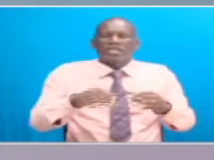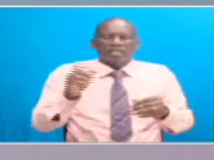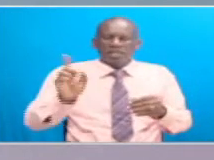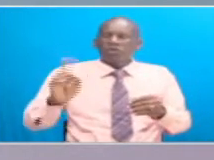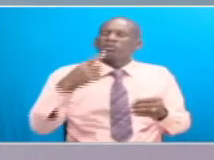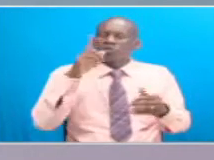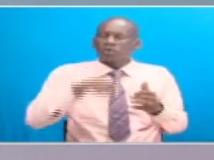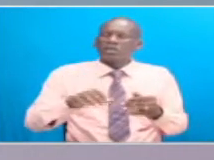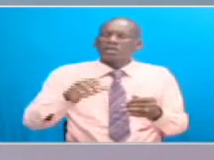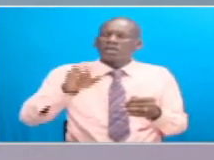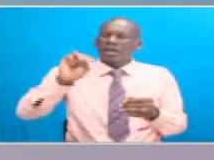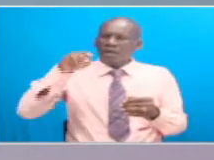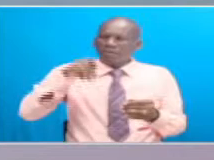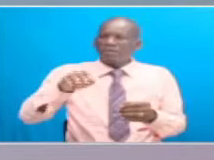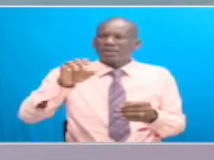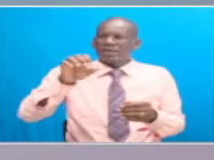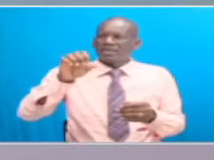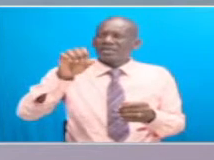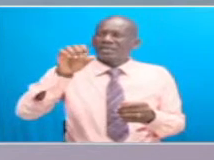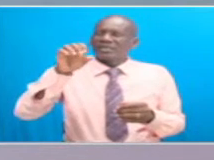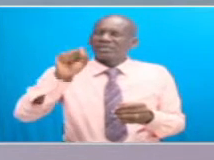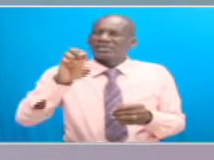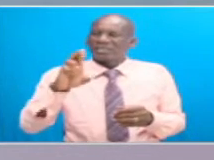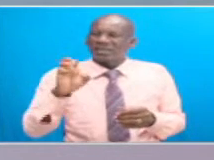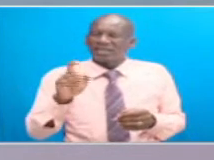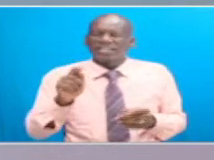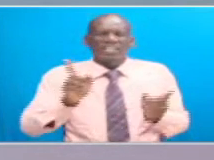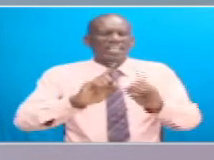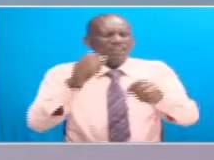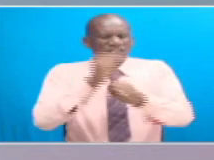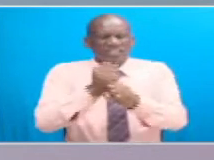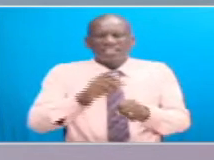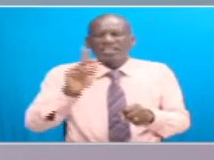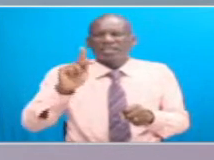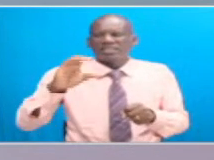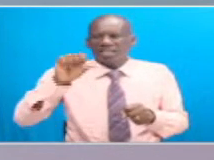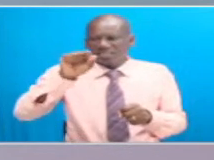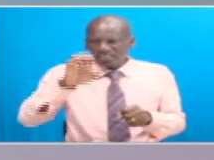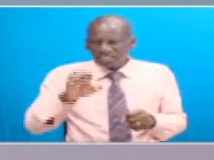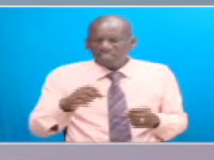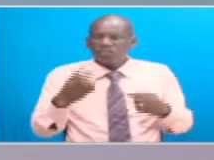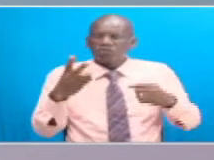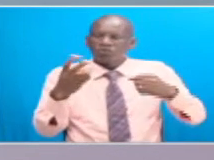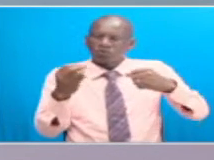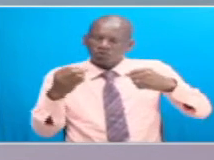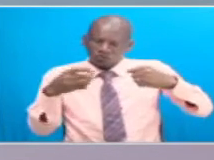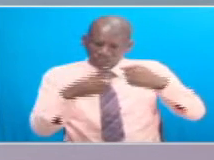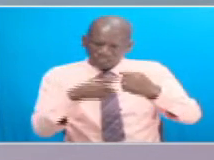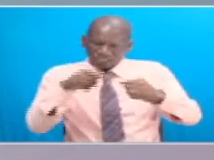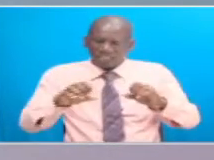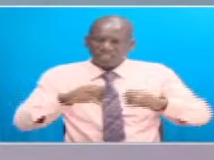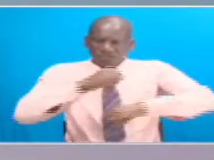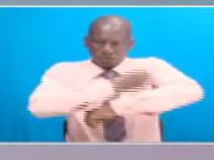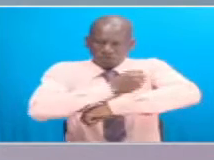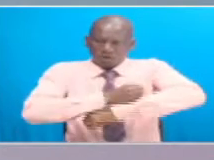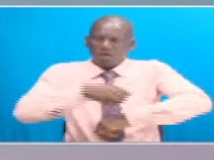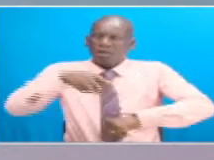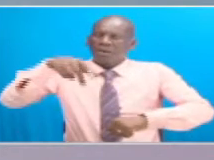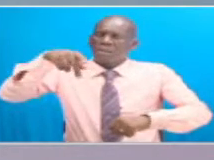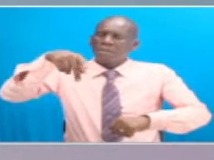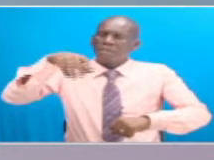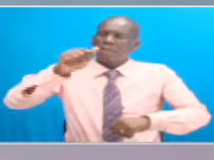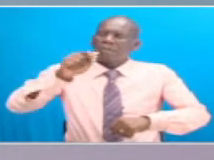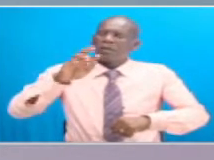Sudi did not sit his KCSE in 2006 at the institution, as alleged. Patrick Maritim